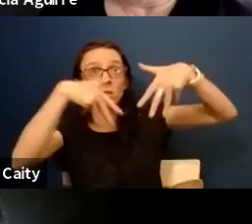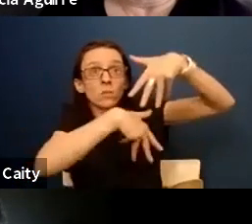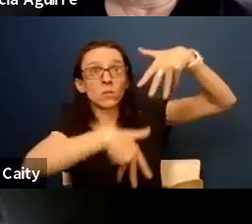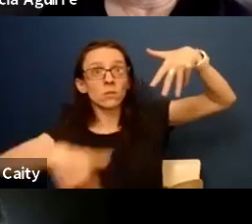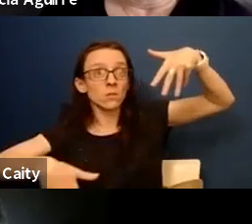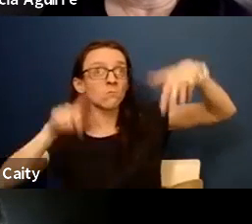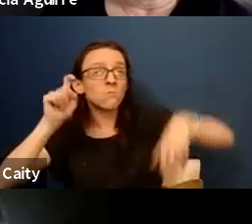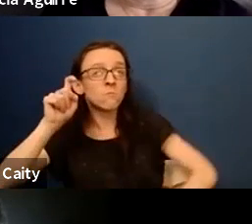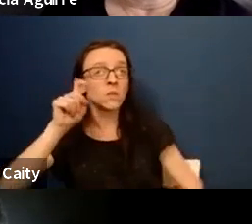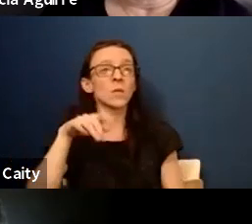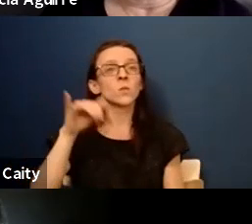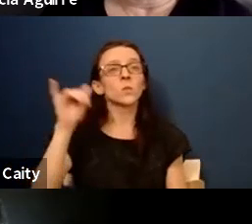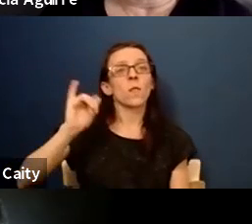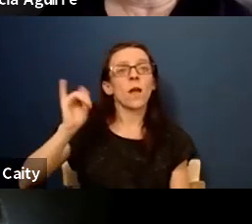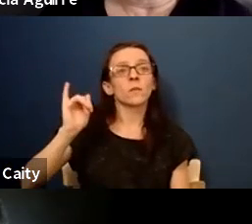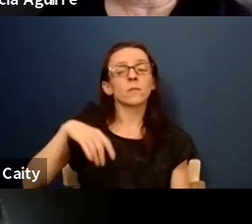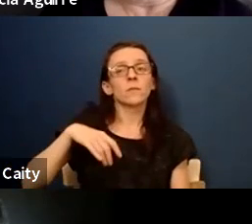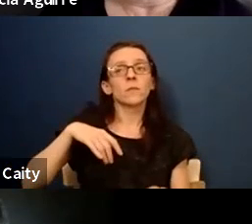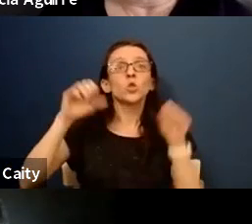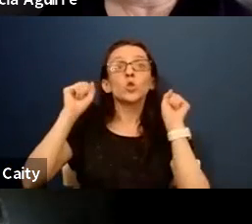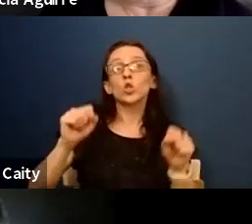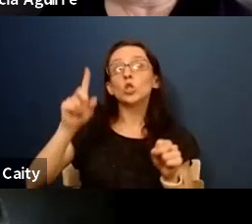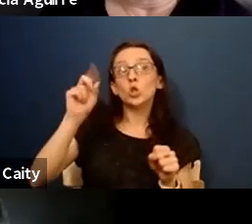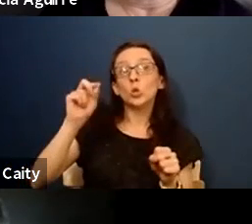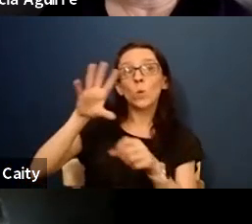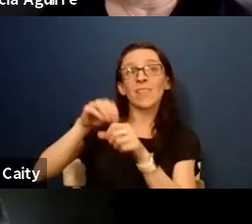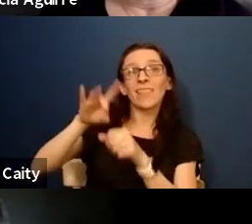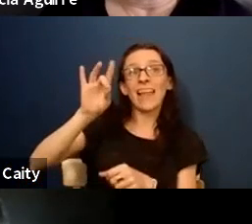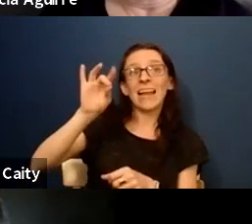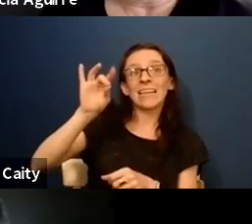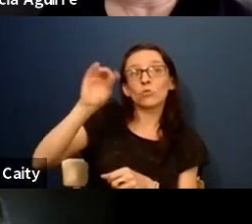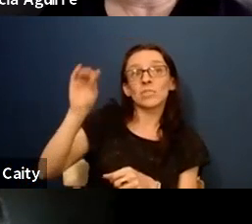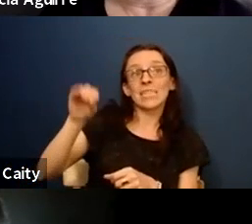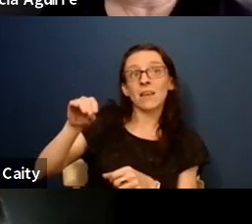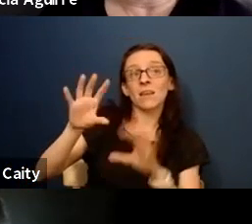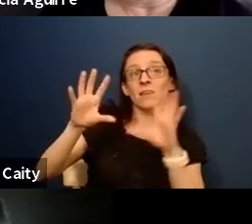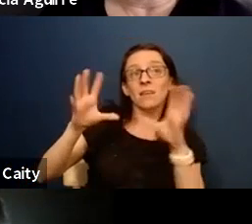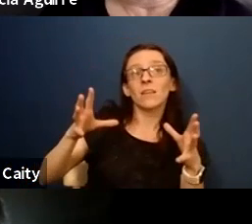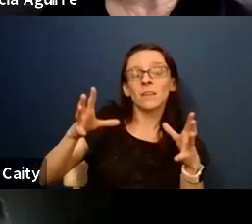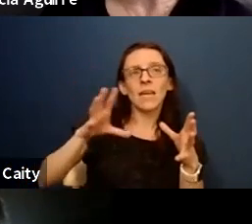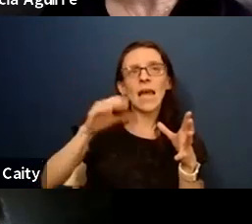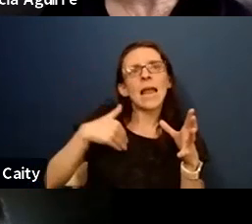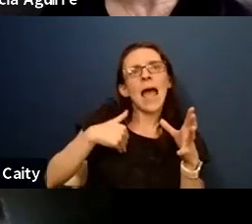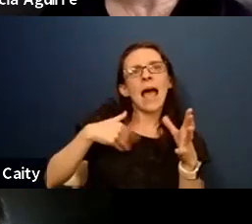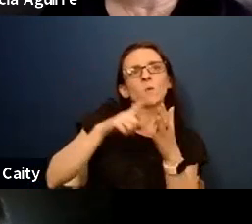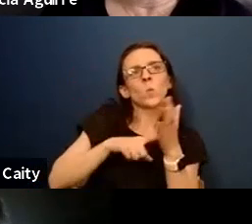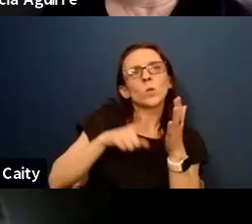In other words, you could do it in the 80% and have, as you